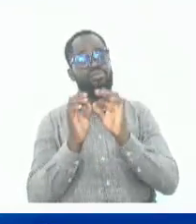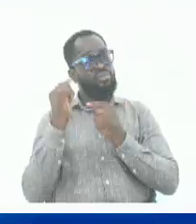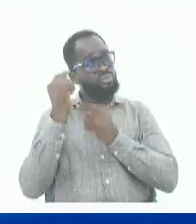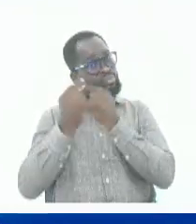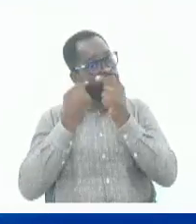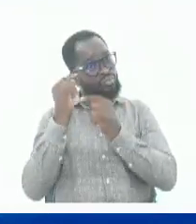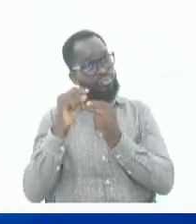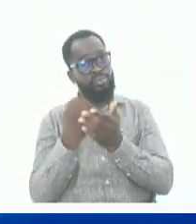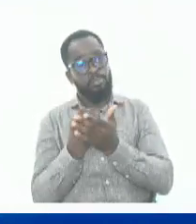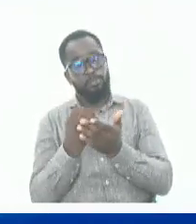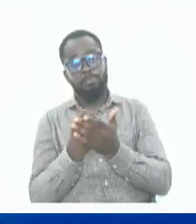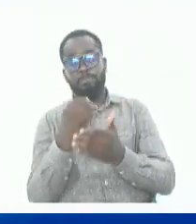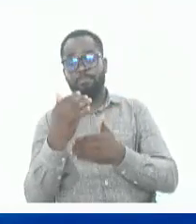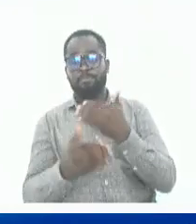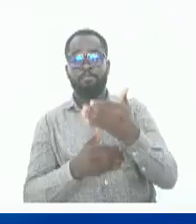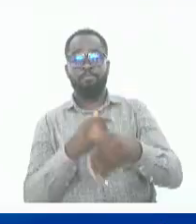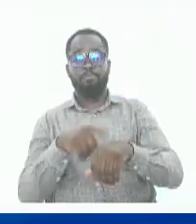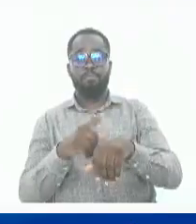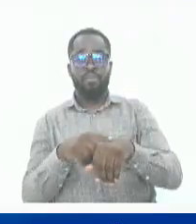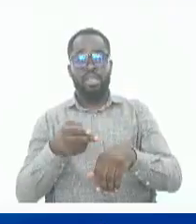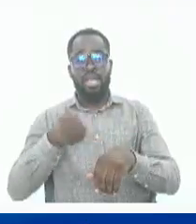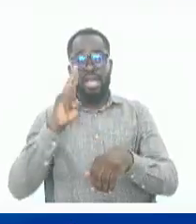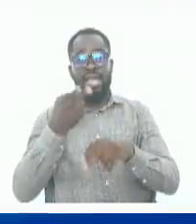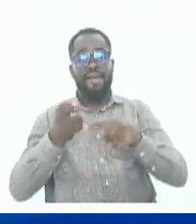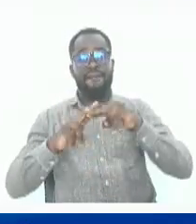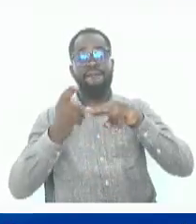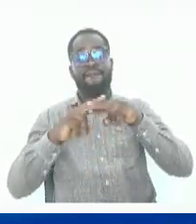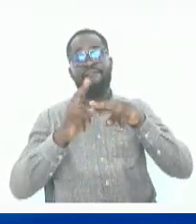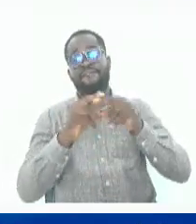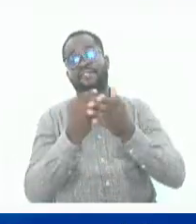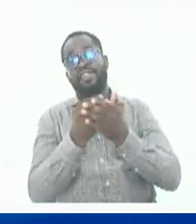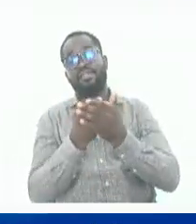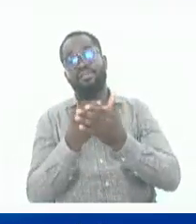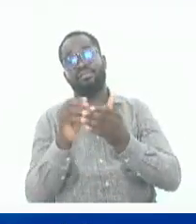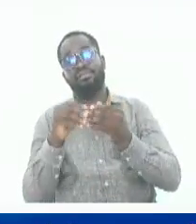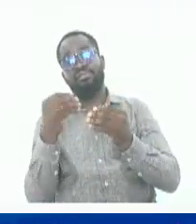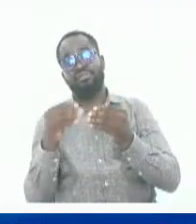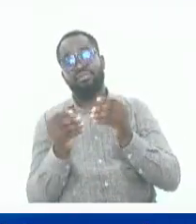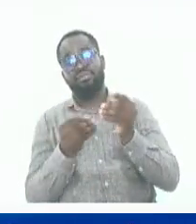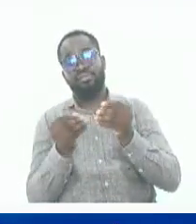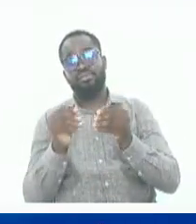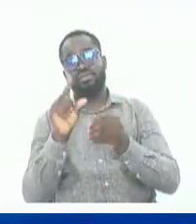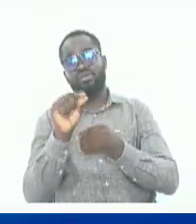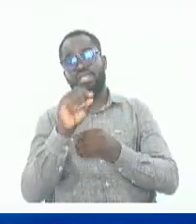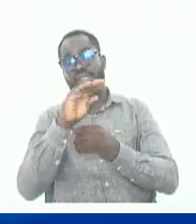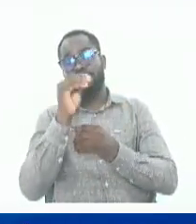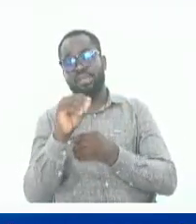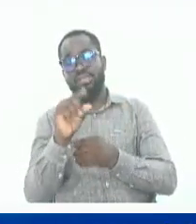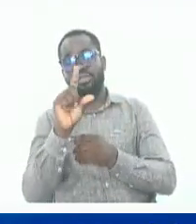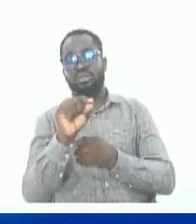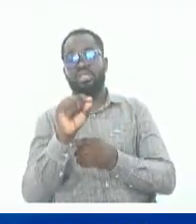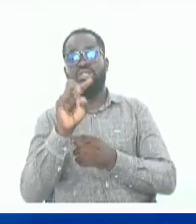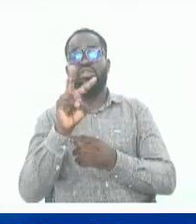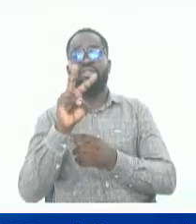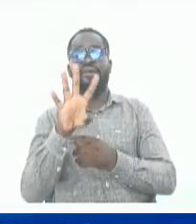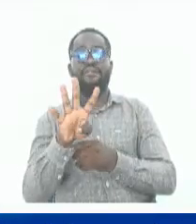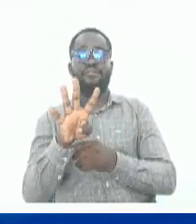the economy, following a period of high inflation that saw rates surpass 20% in